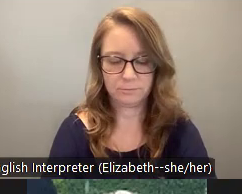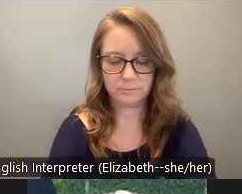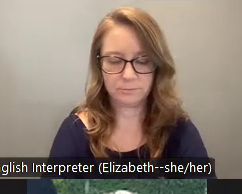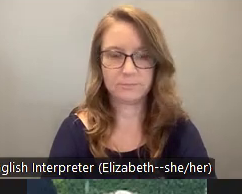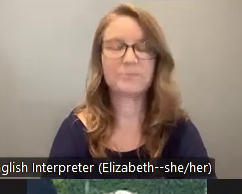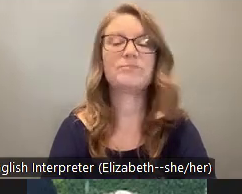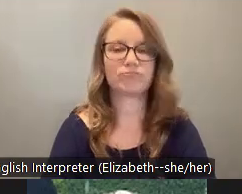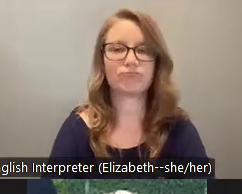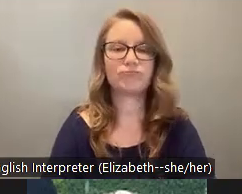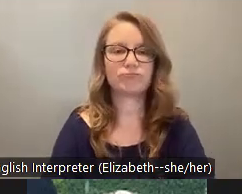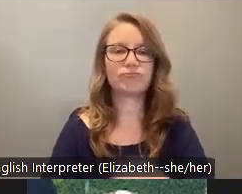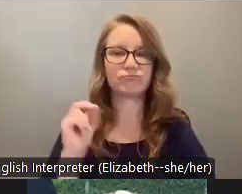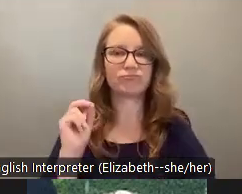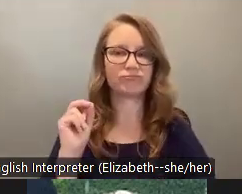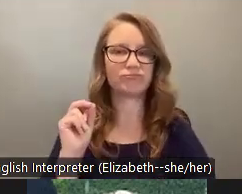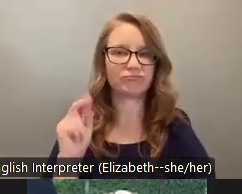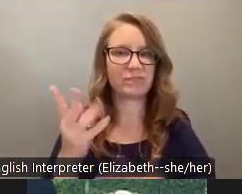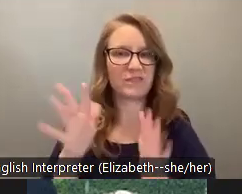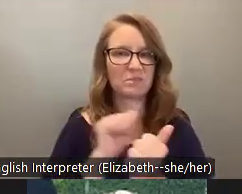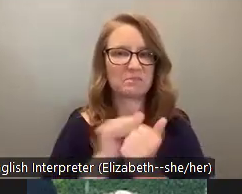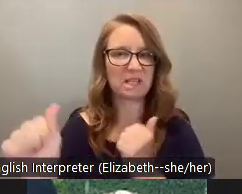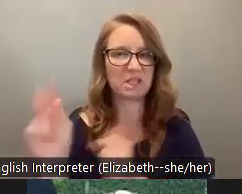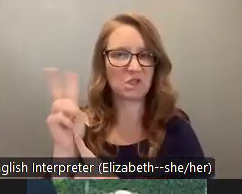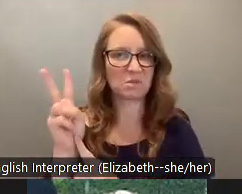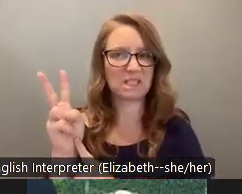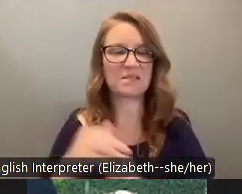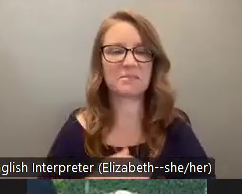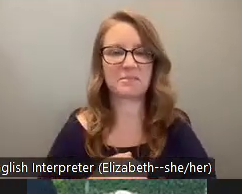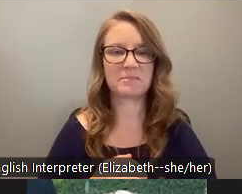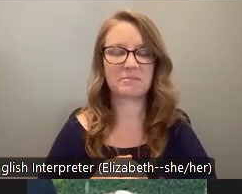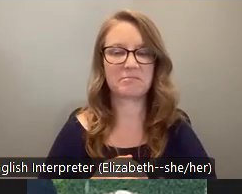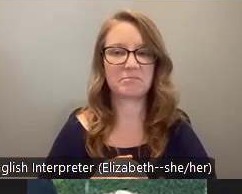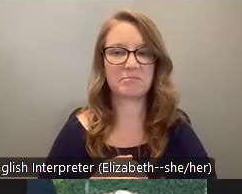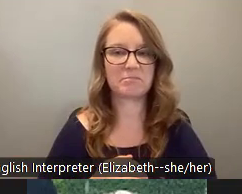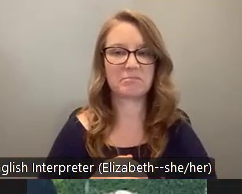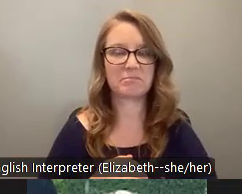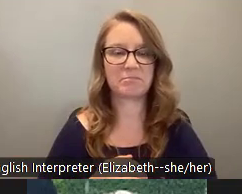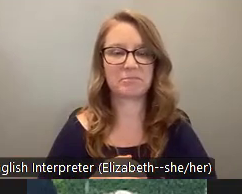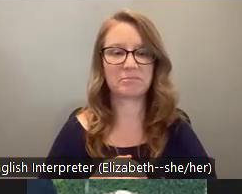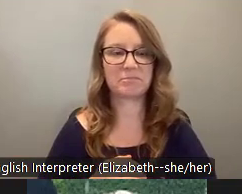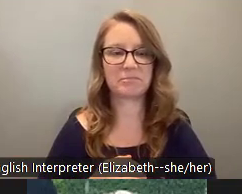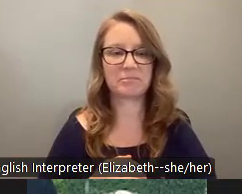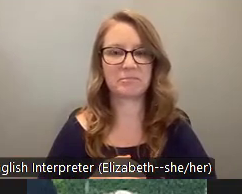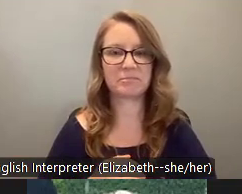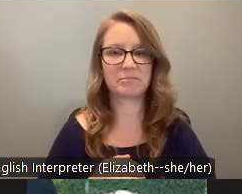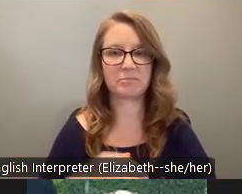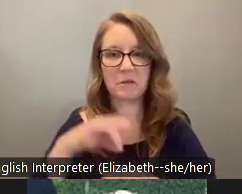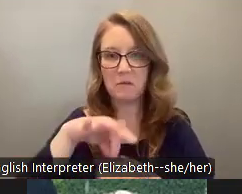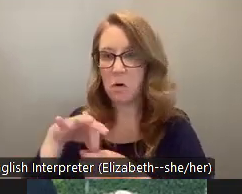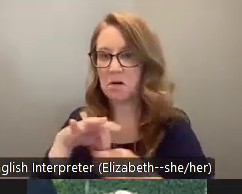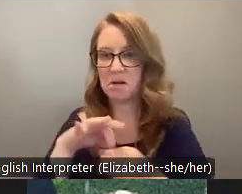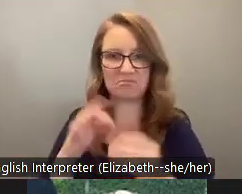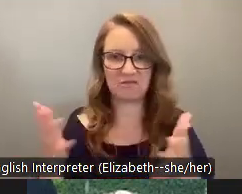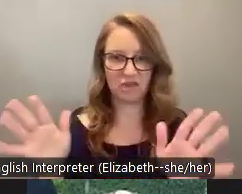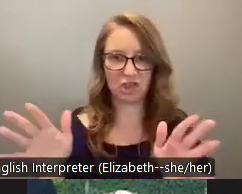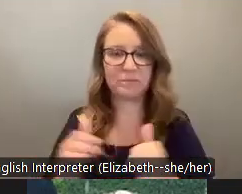All right, we've gone a little over 2 minutes and does not look like we've had any additional voting options. So